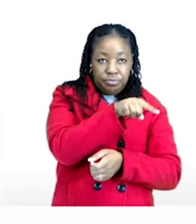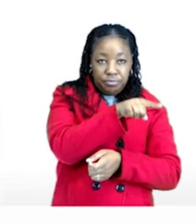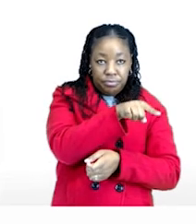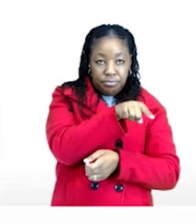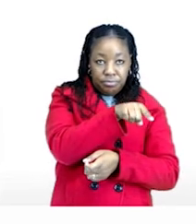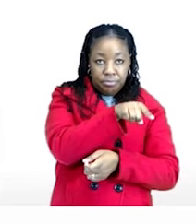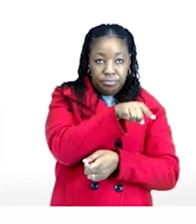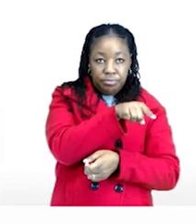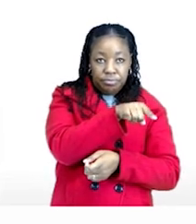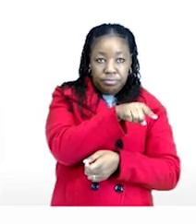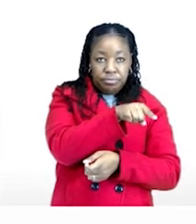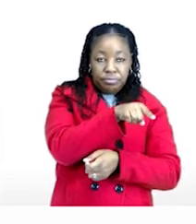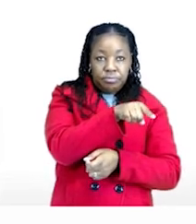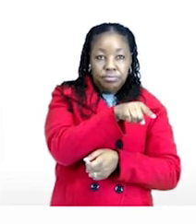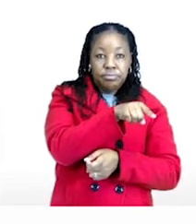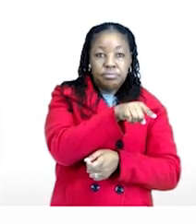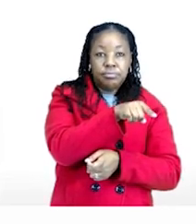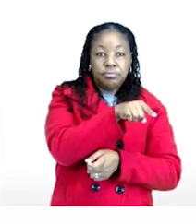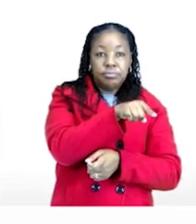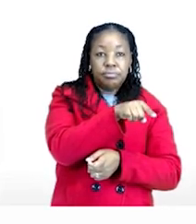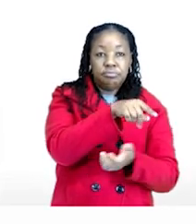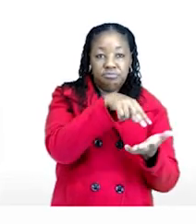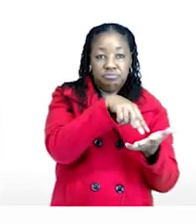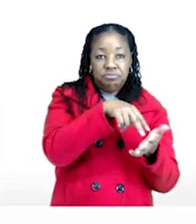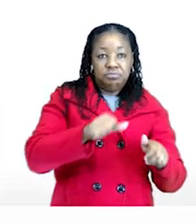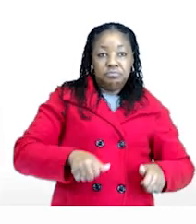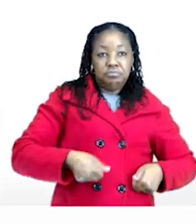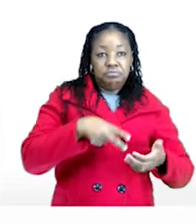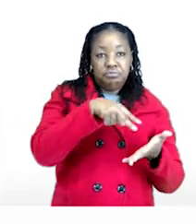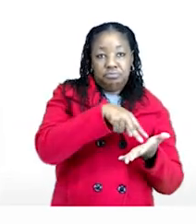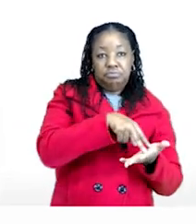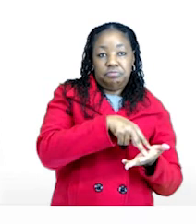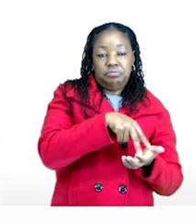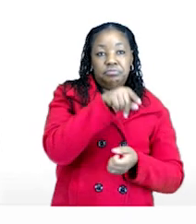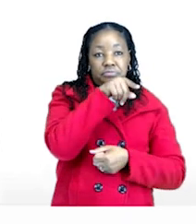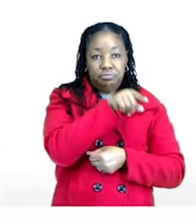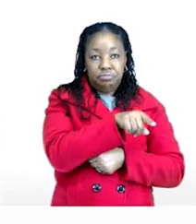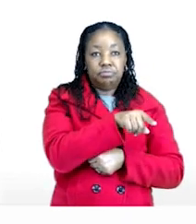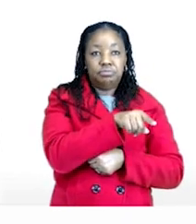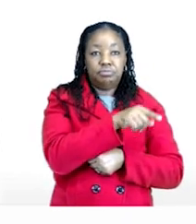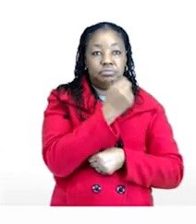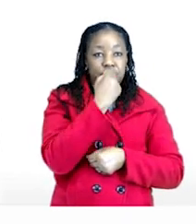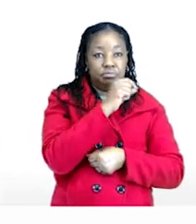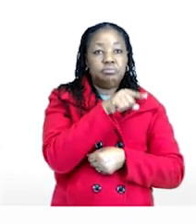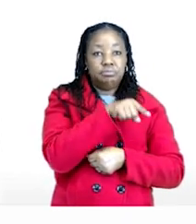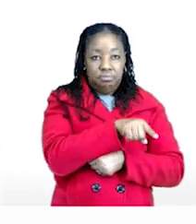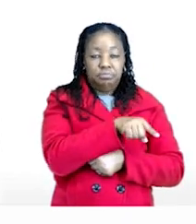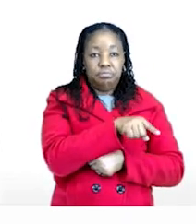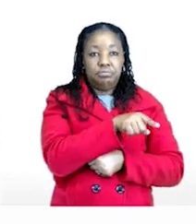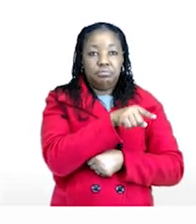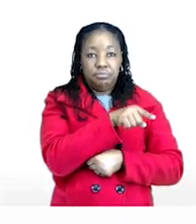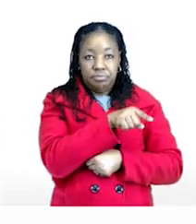hand side where the little boy is standing. Put your pencil where the arrow